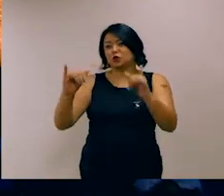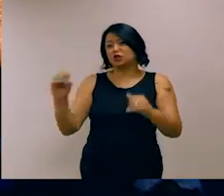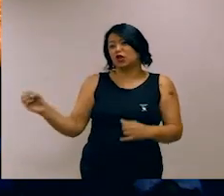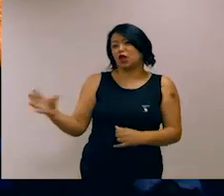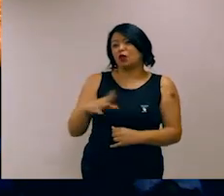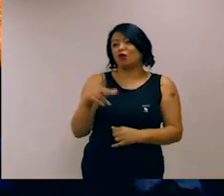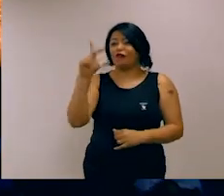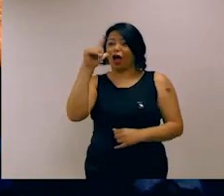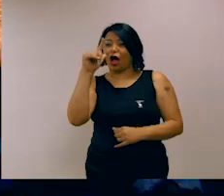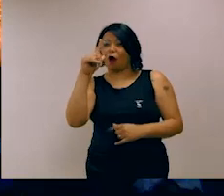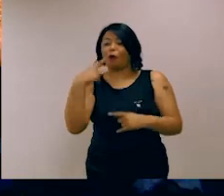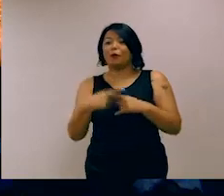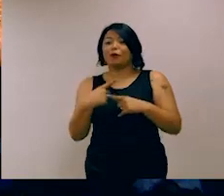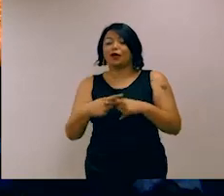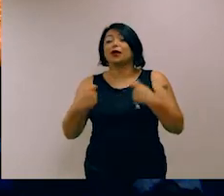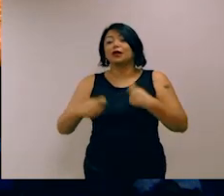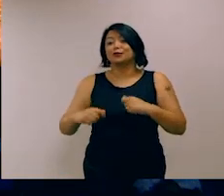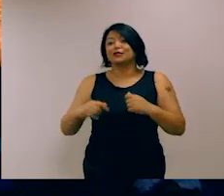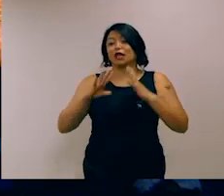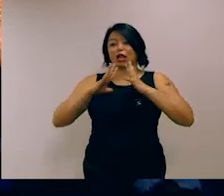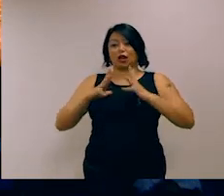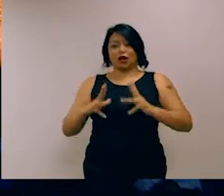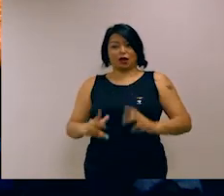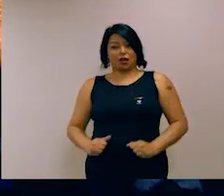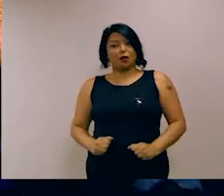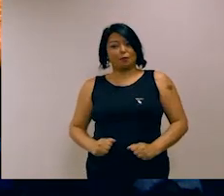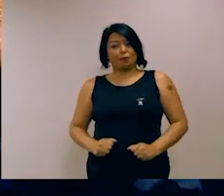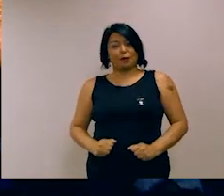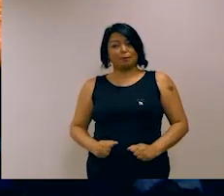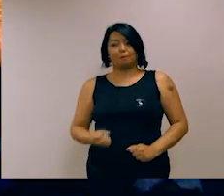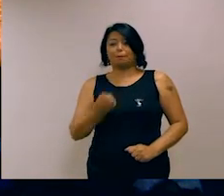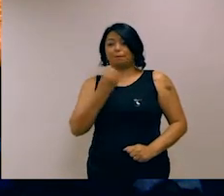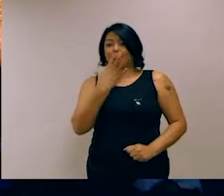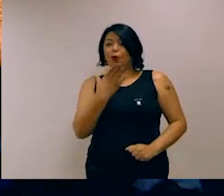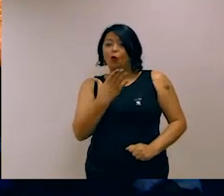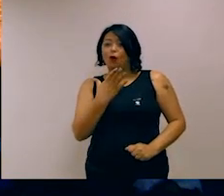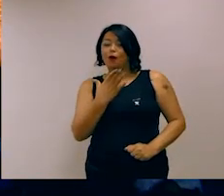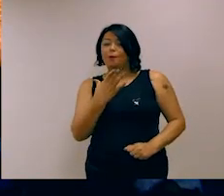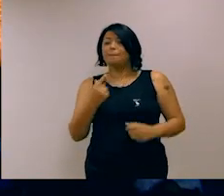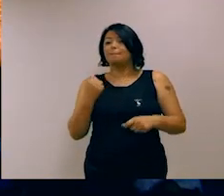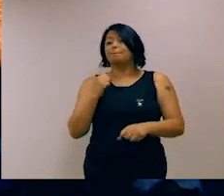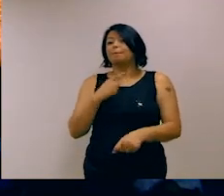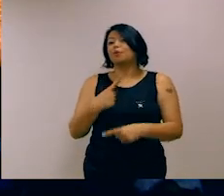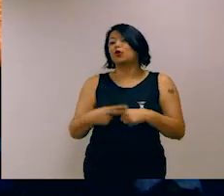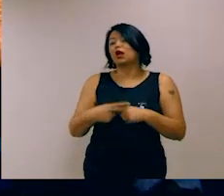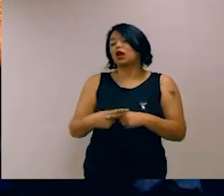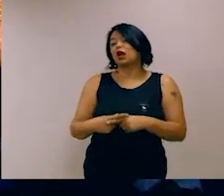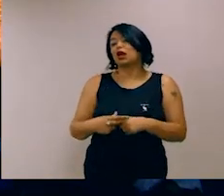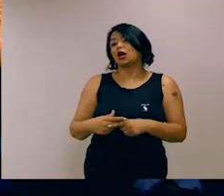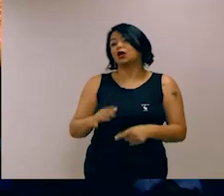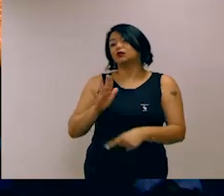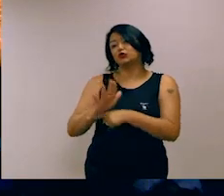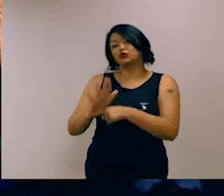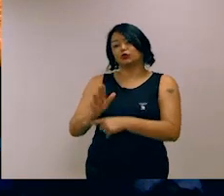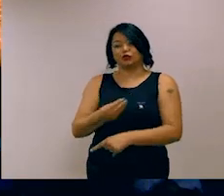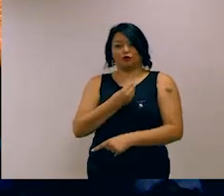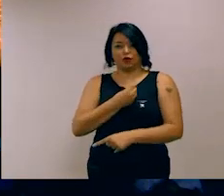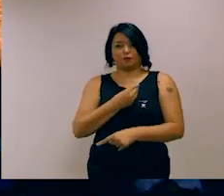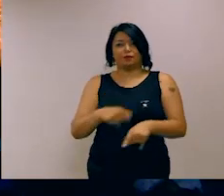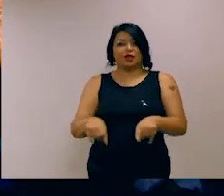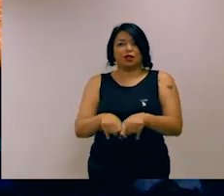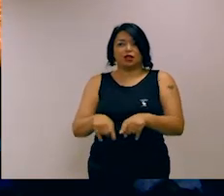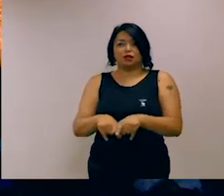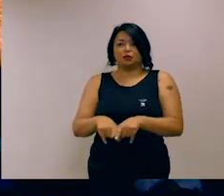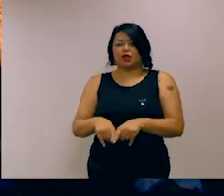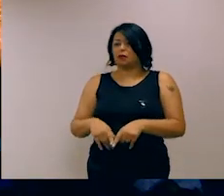water. And he tries to justify what? It must be fresh. It must be clean. It is the it in the center of our